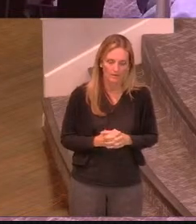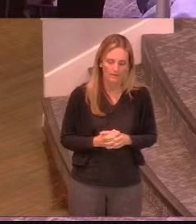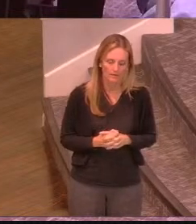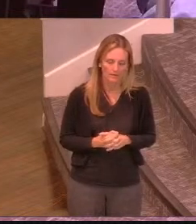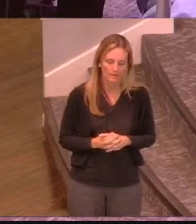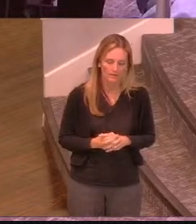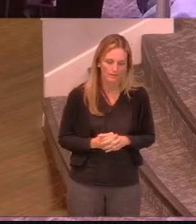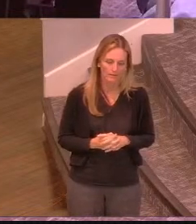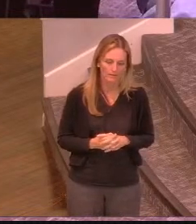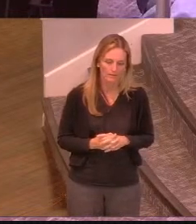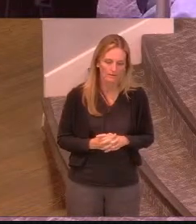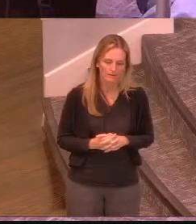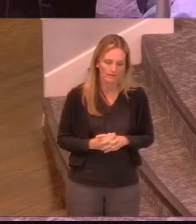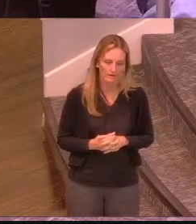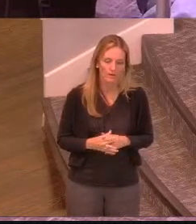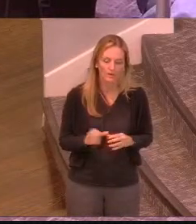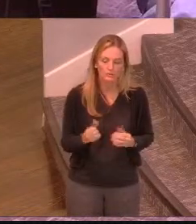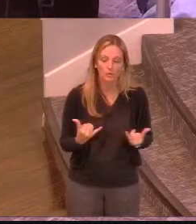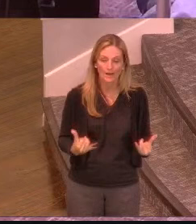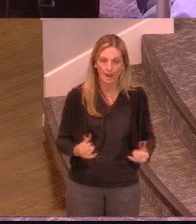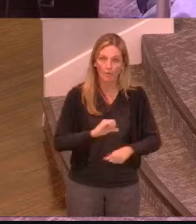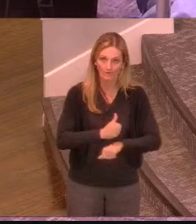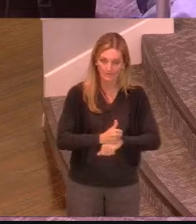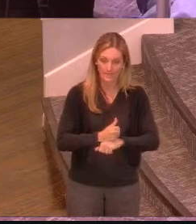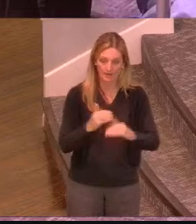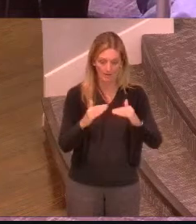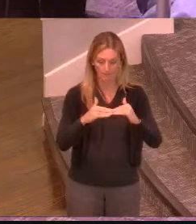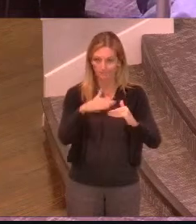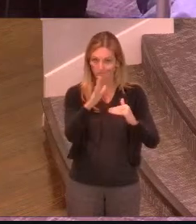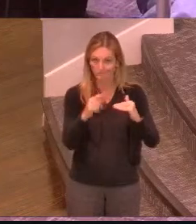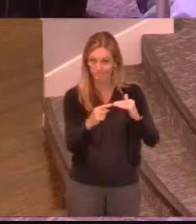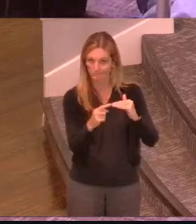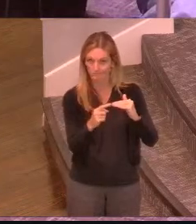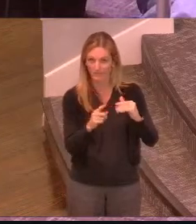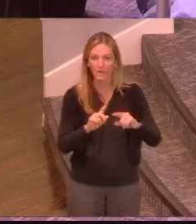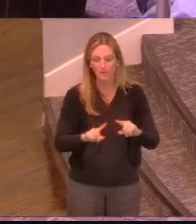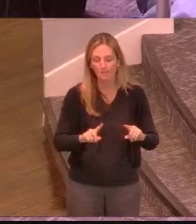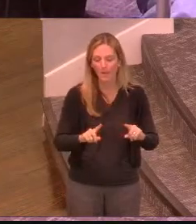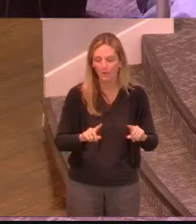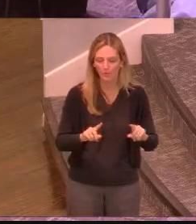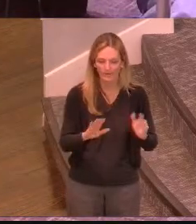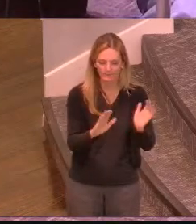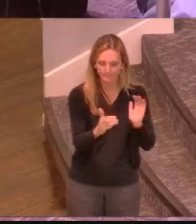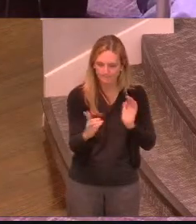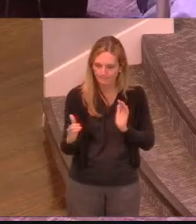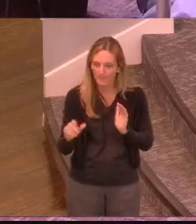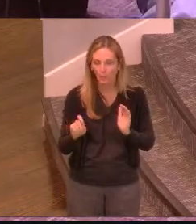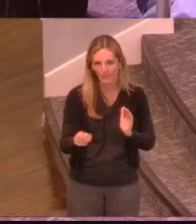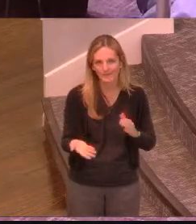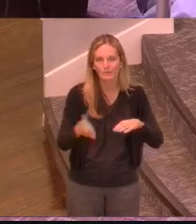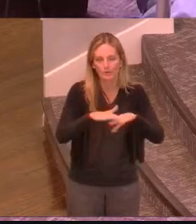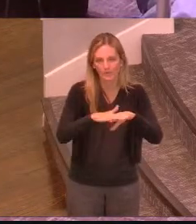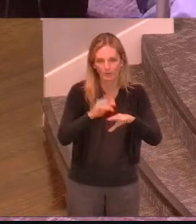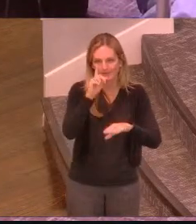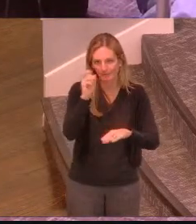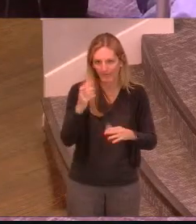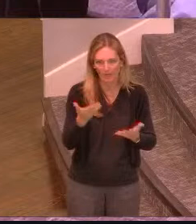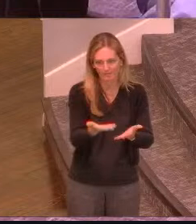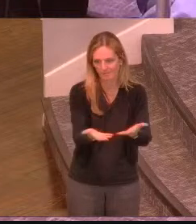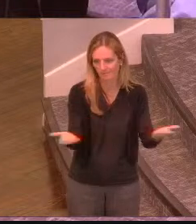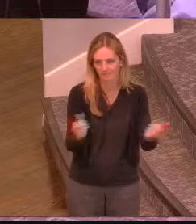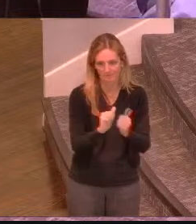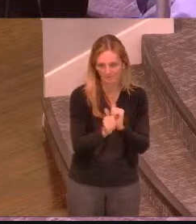floor, and now we know that we have to increase it because of the market, and also because of inflation. And